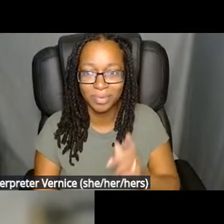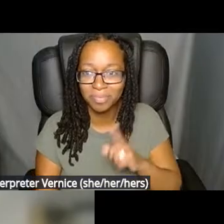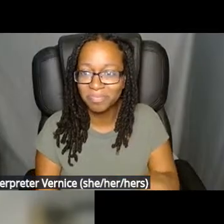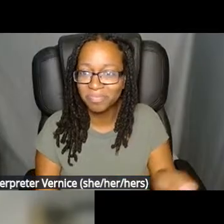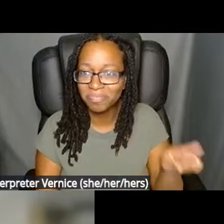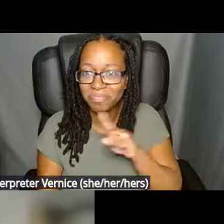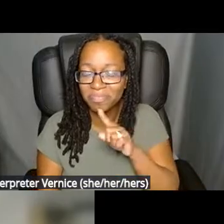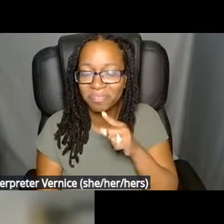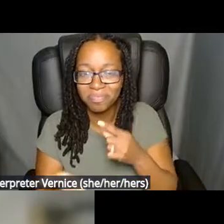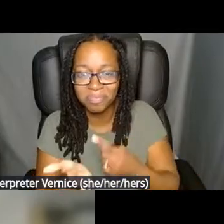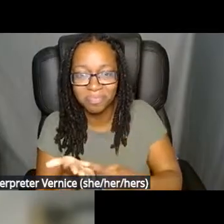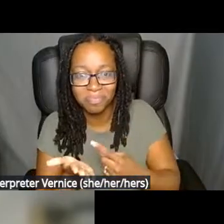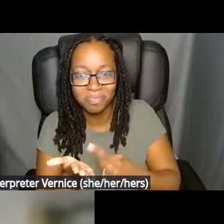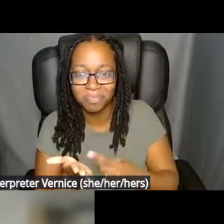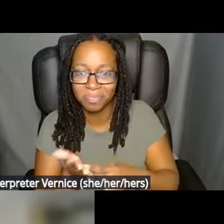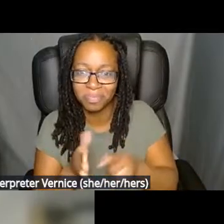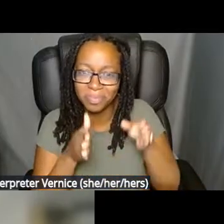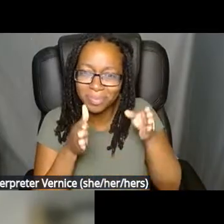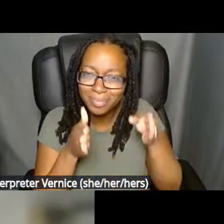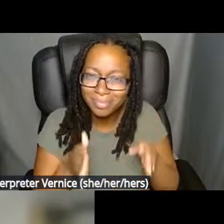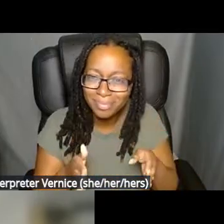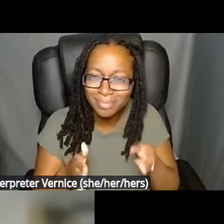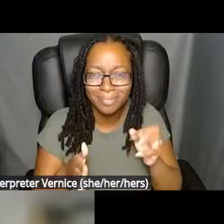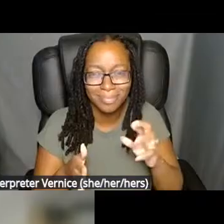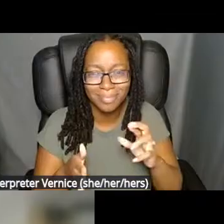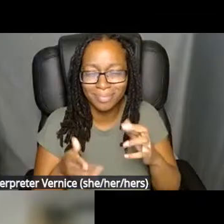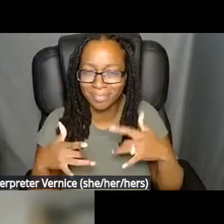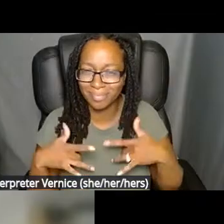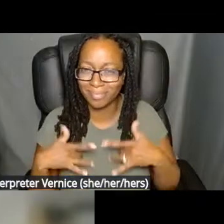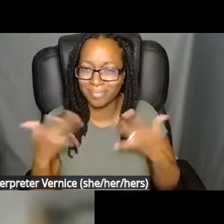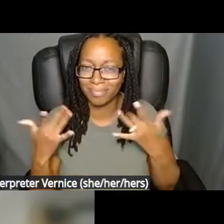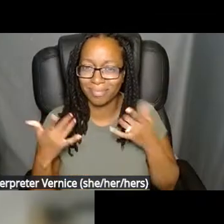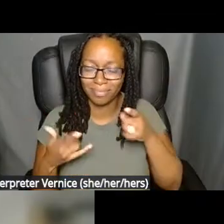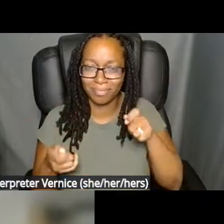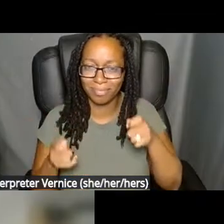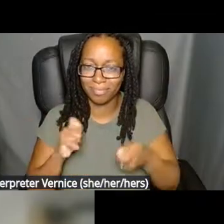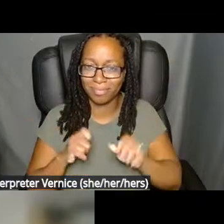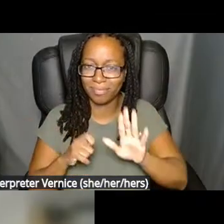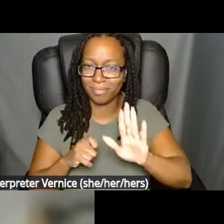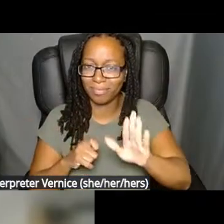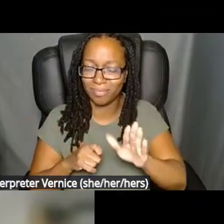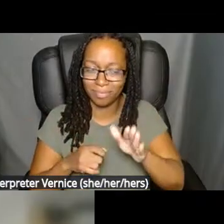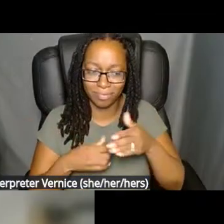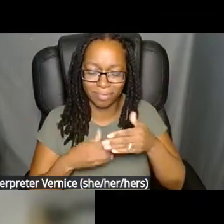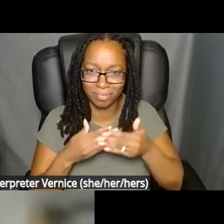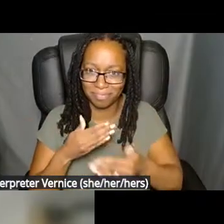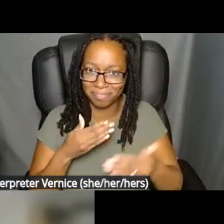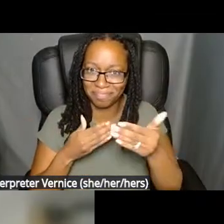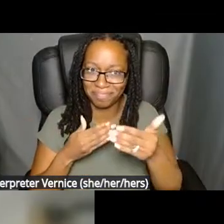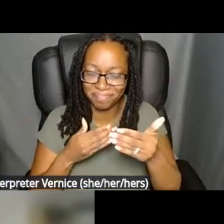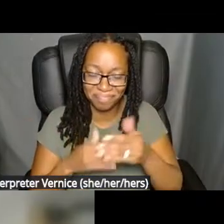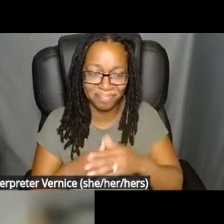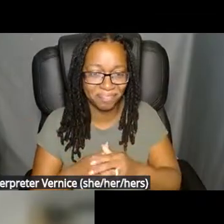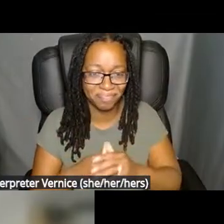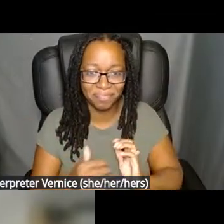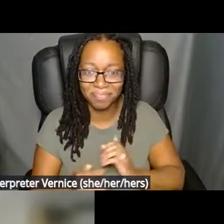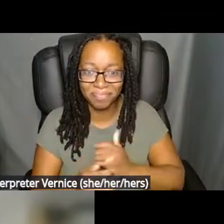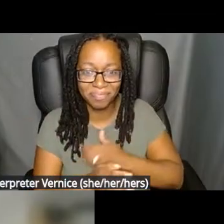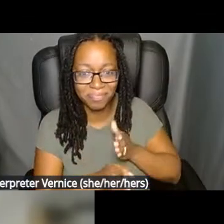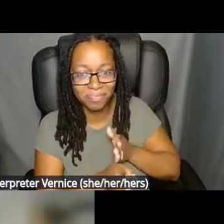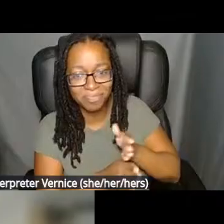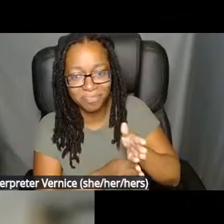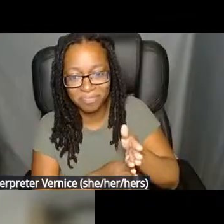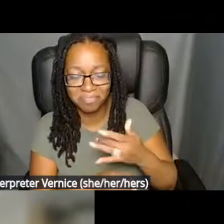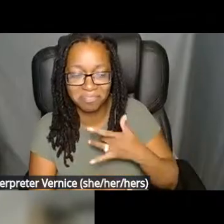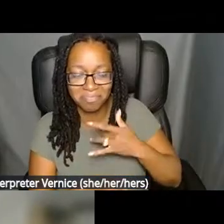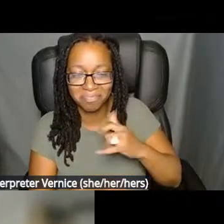or thing that kind of changed your trajectory. So that kind of alludes to the fact that, our careers aren't linear, and I see that